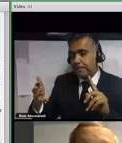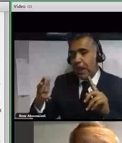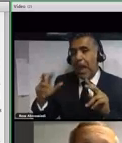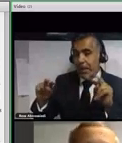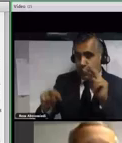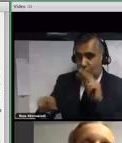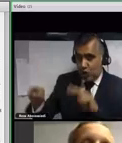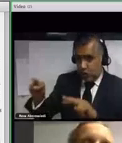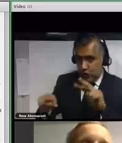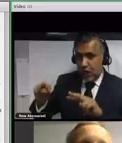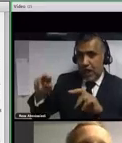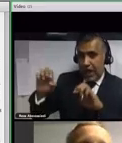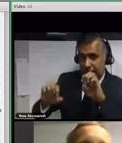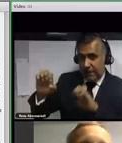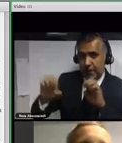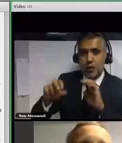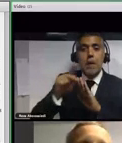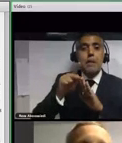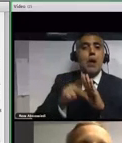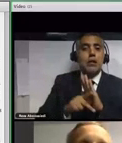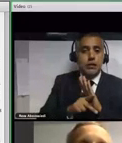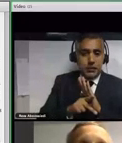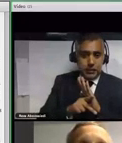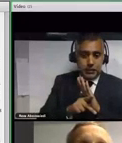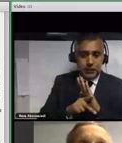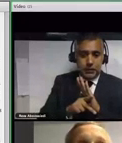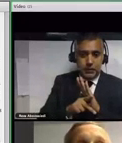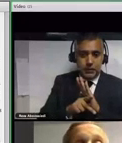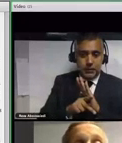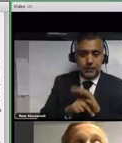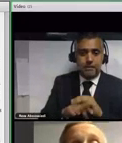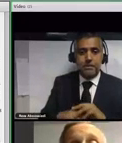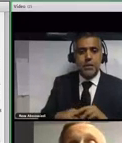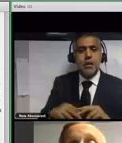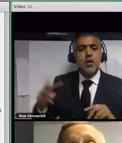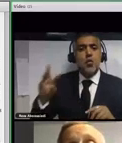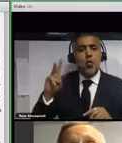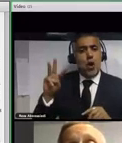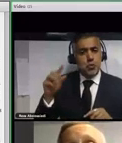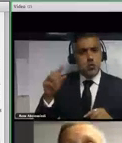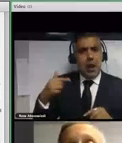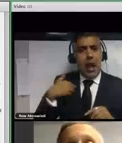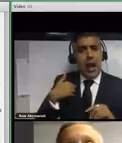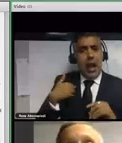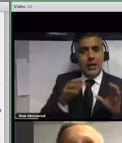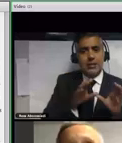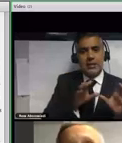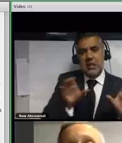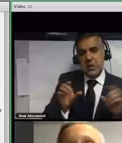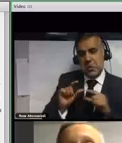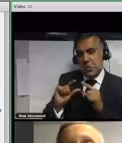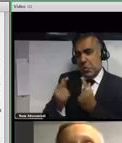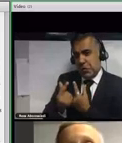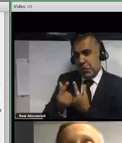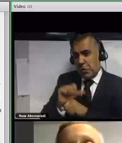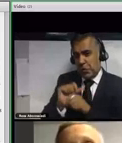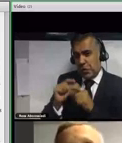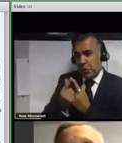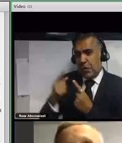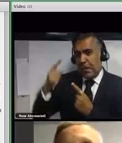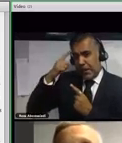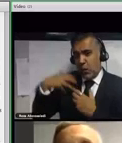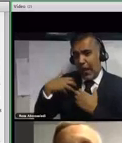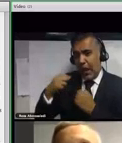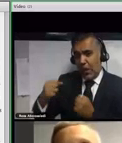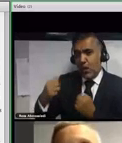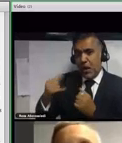monitor and evaluate policies as well as we should. The Washington Group has a working group on mental health and is in the very early